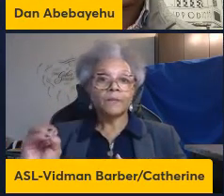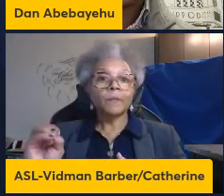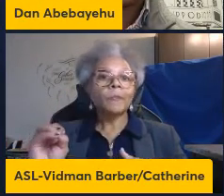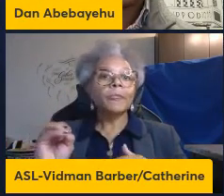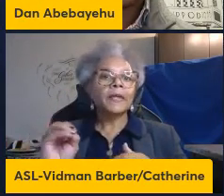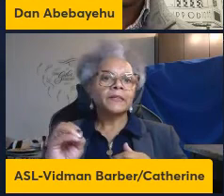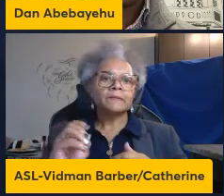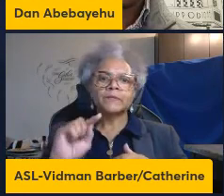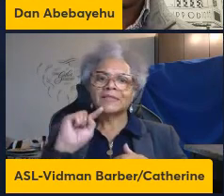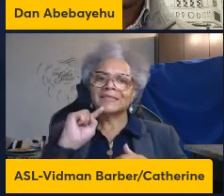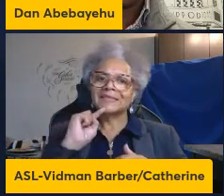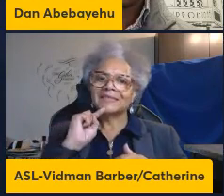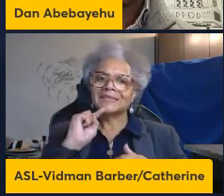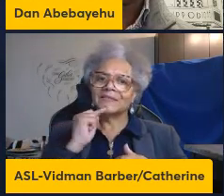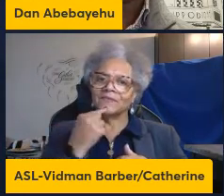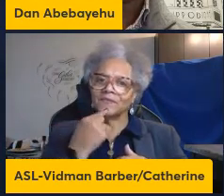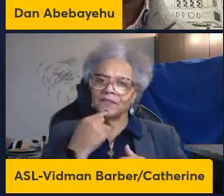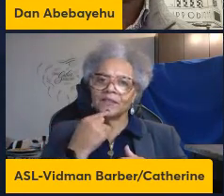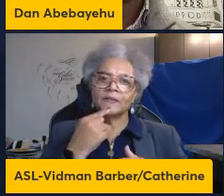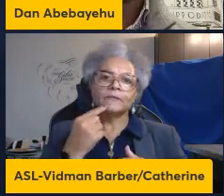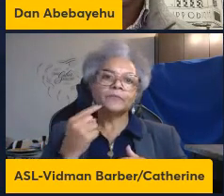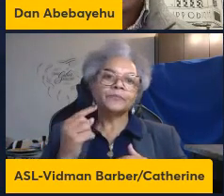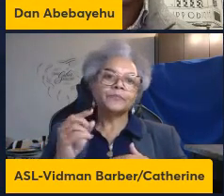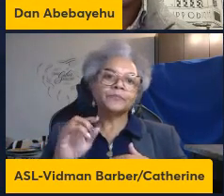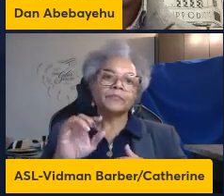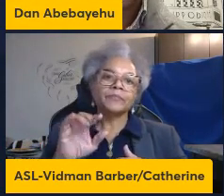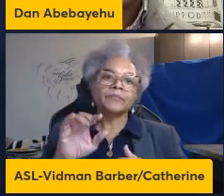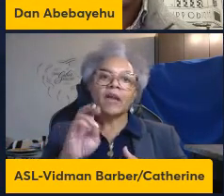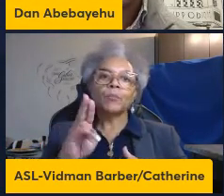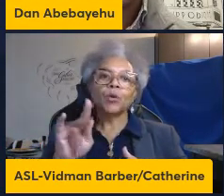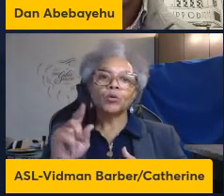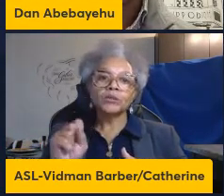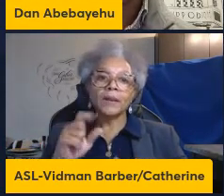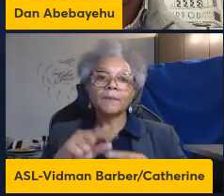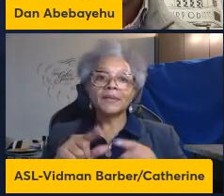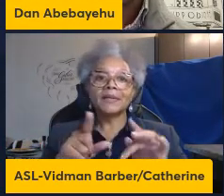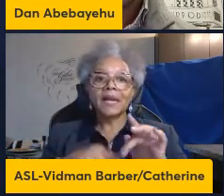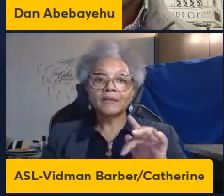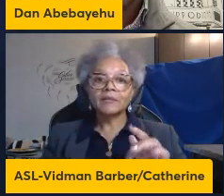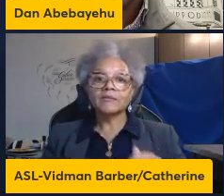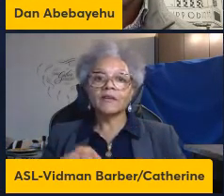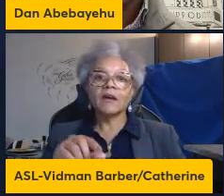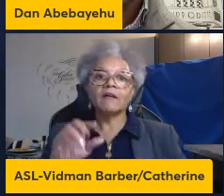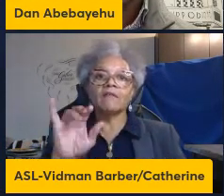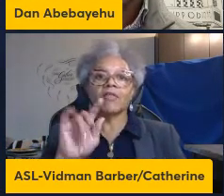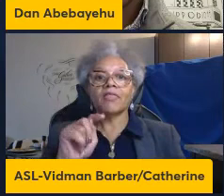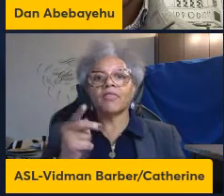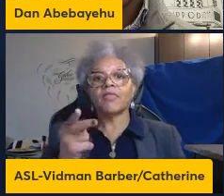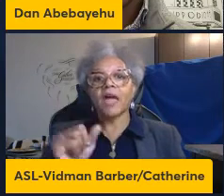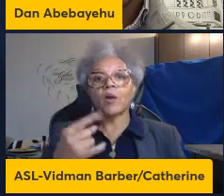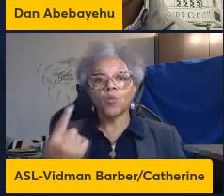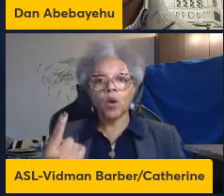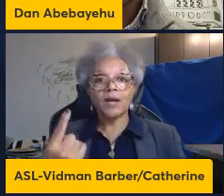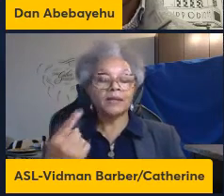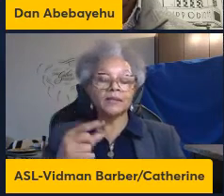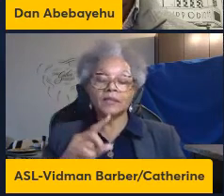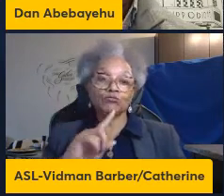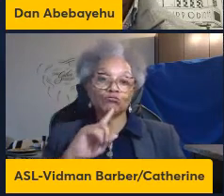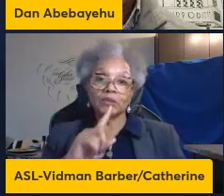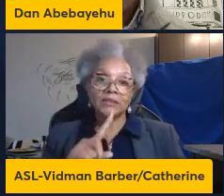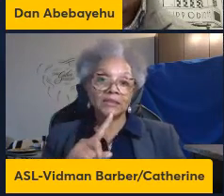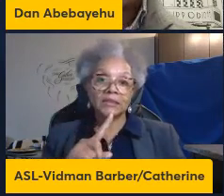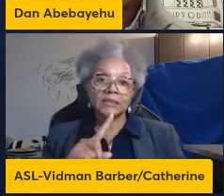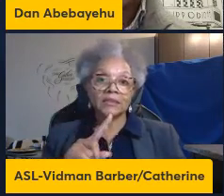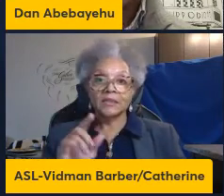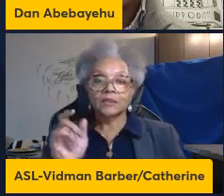severe form of lung fibrosis. But when in the absence of IL-1 signaling, we saw that there was really very